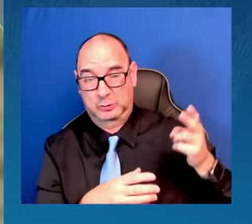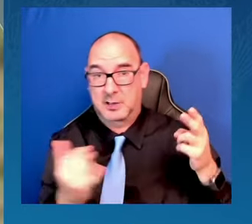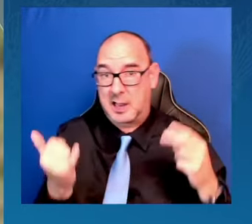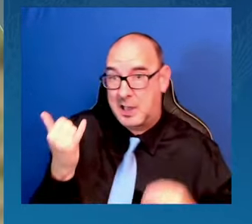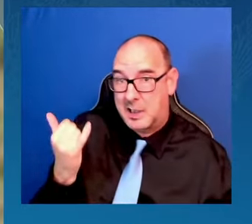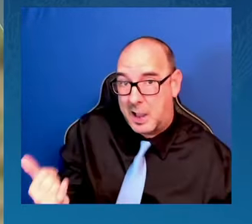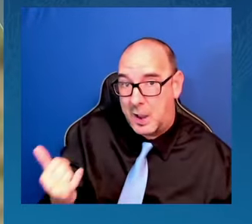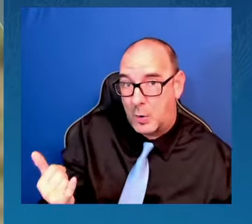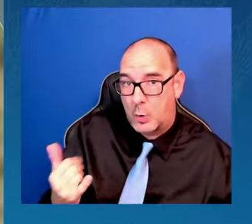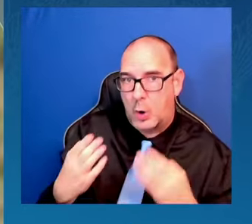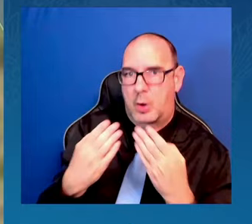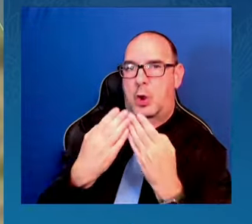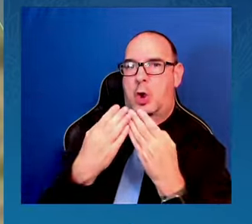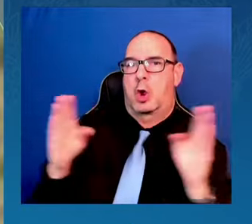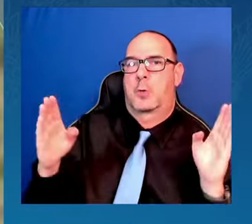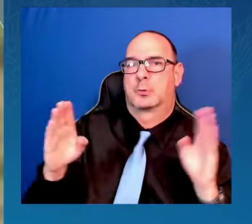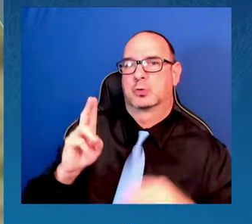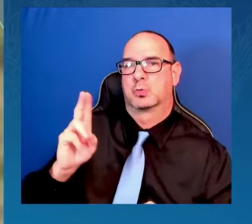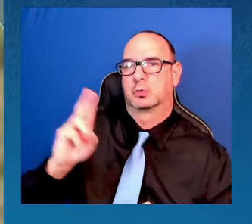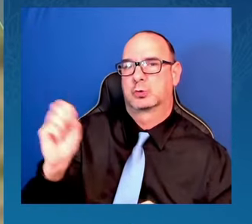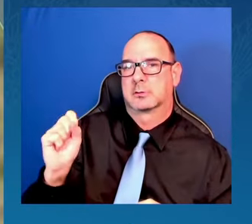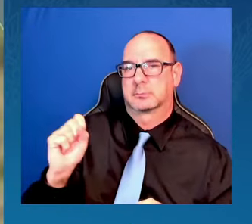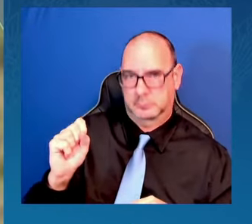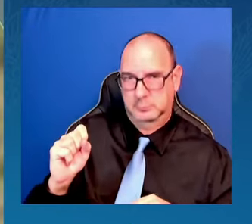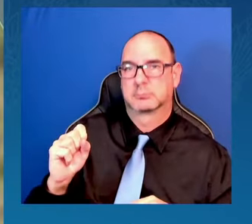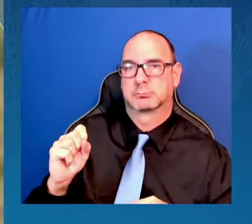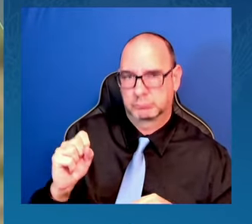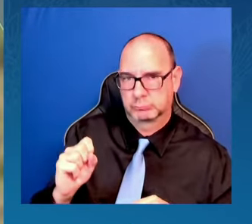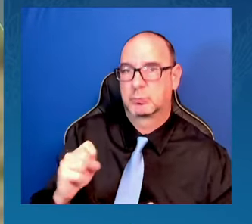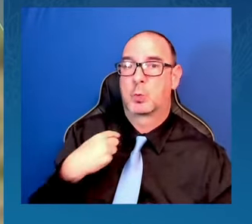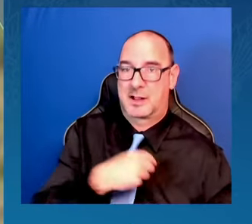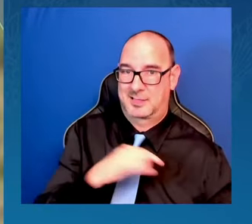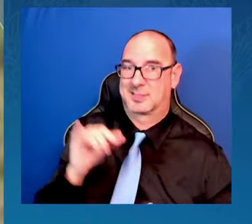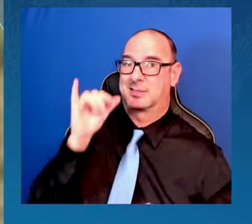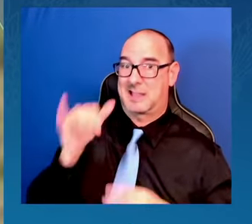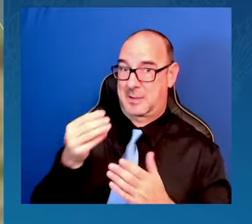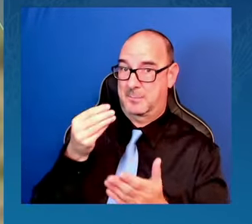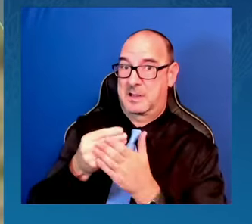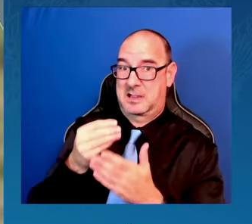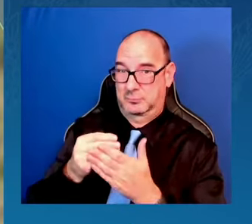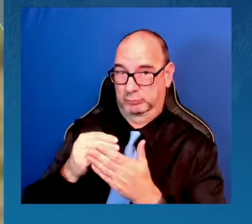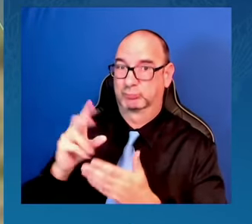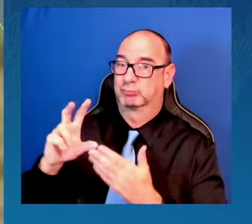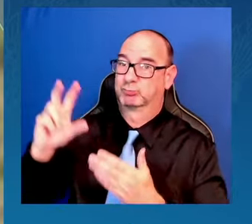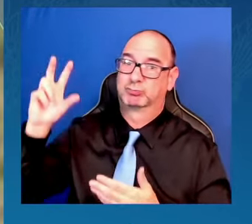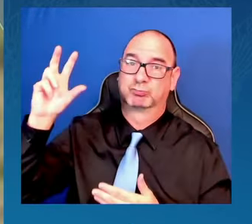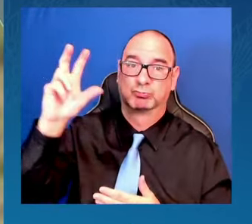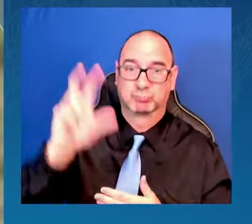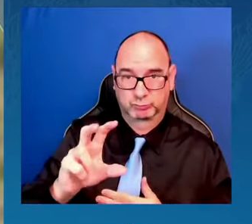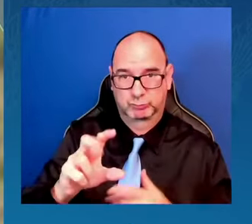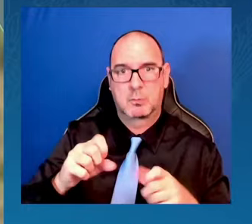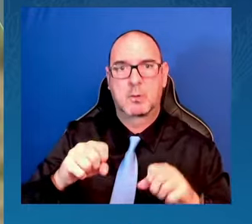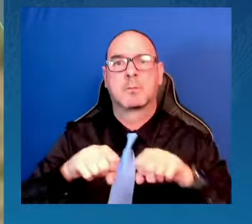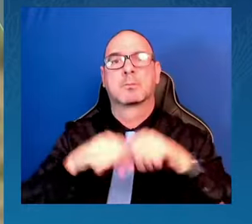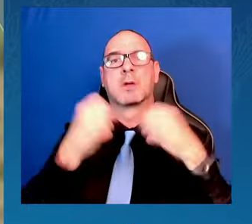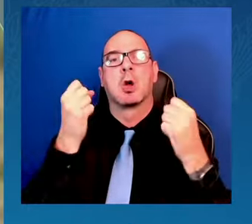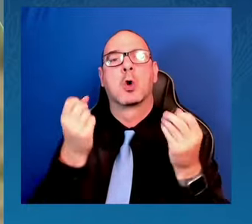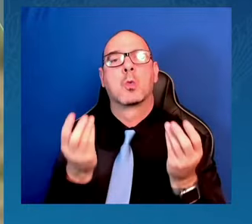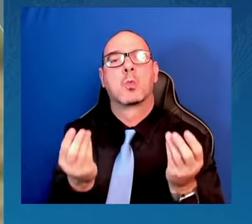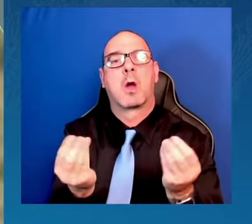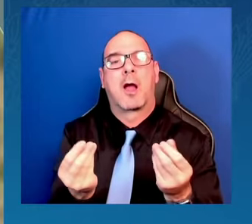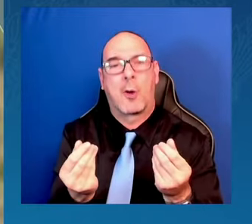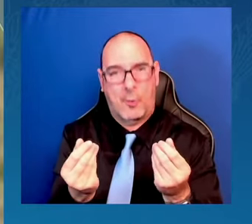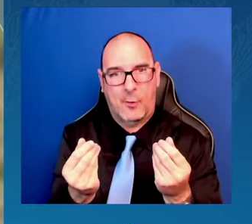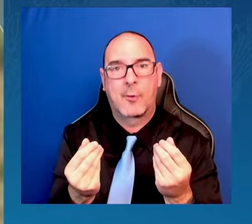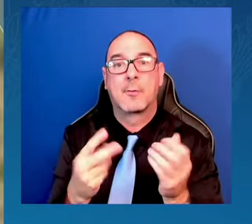we are putting that investment to work. We are breaking ground on a solar panel factory in